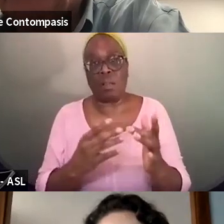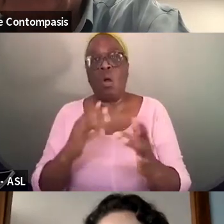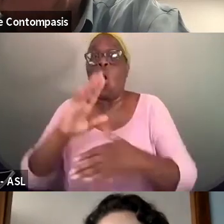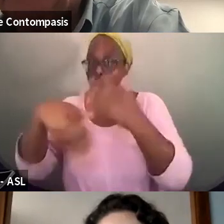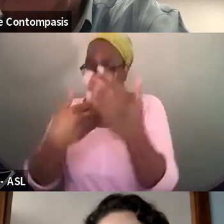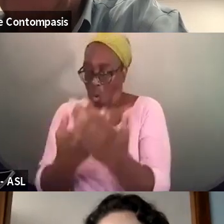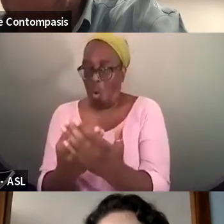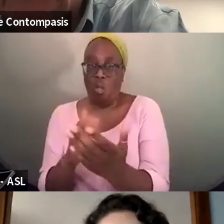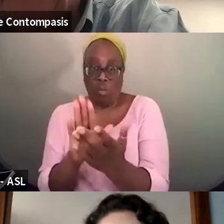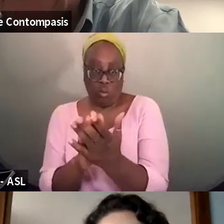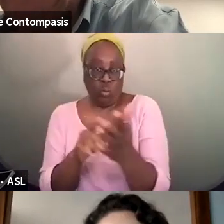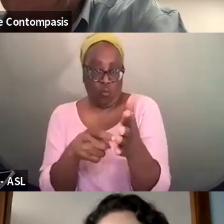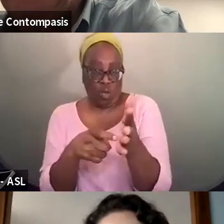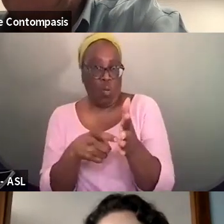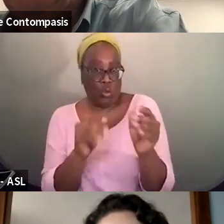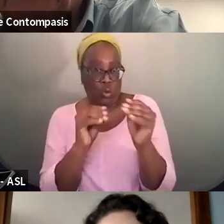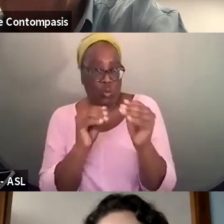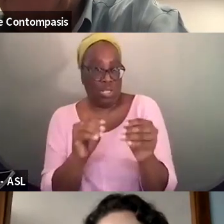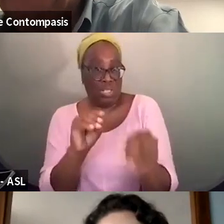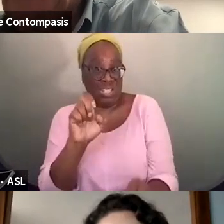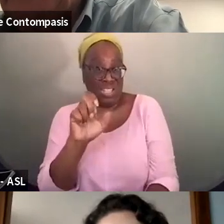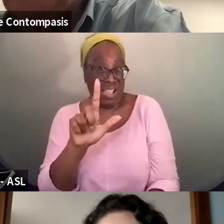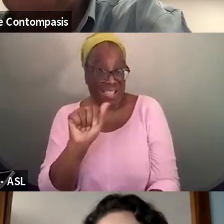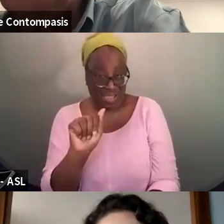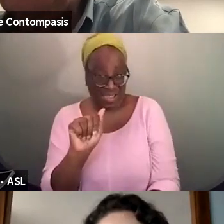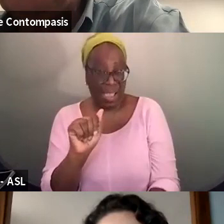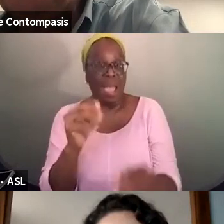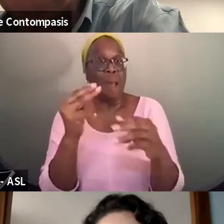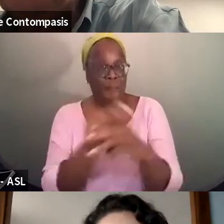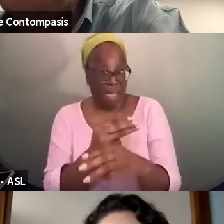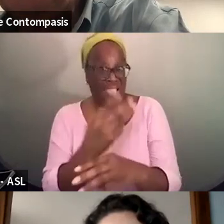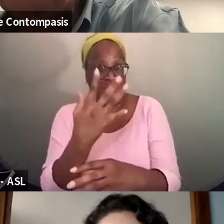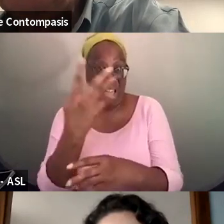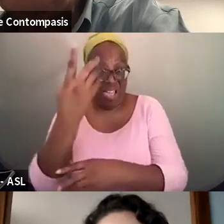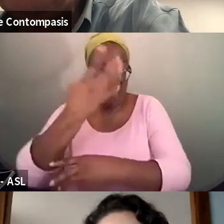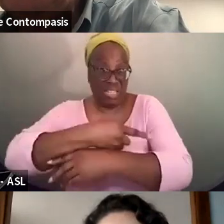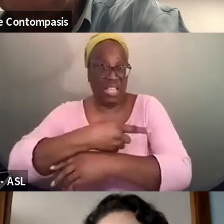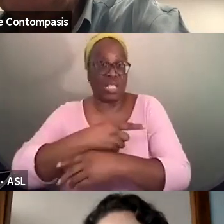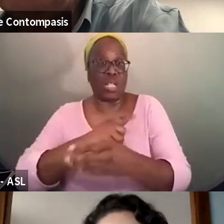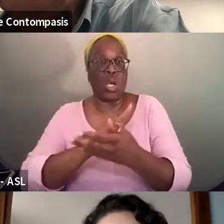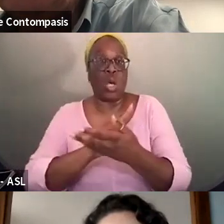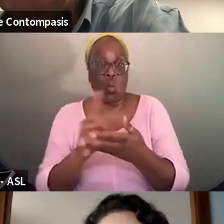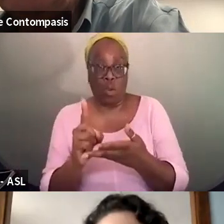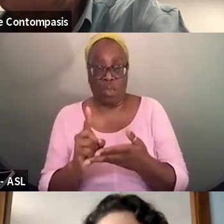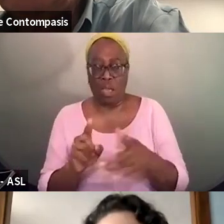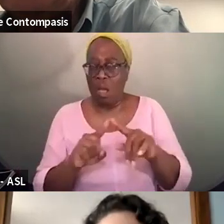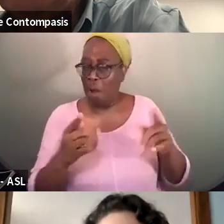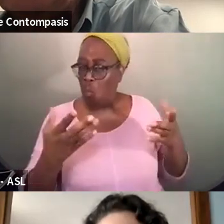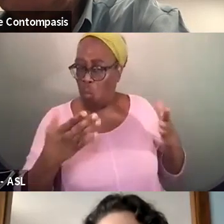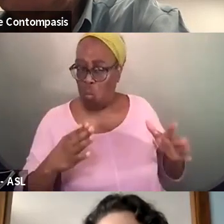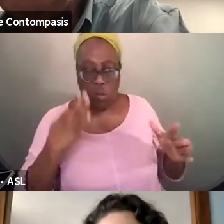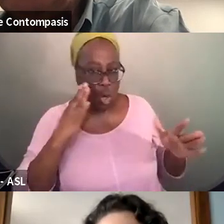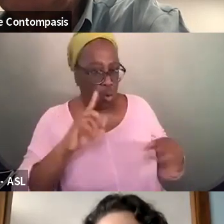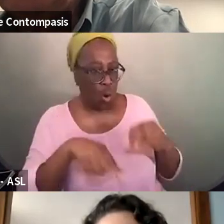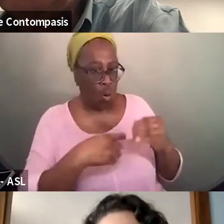language arts and math 5 days a week. but we don't know about social studies